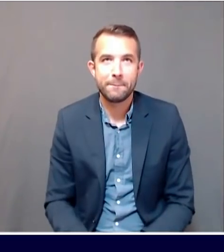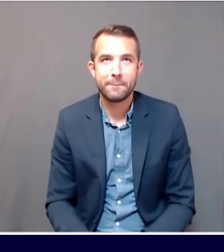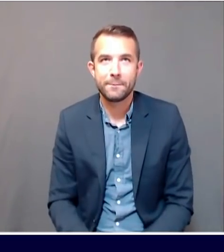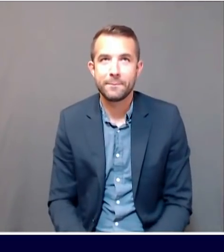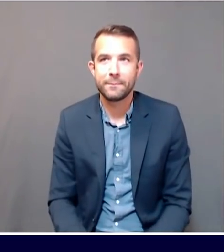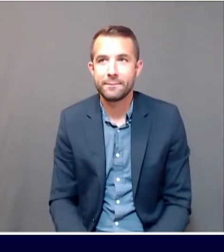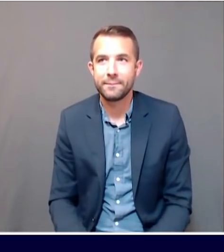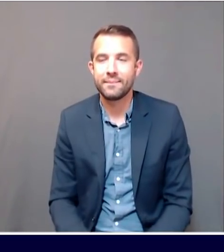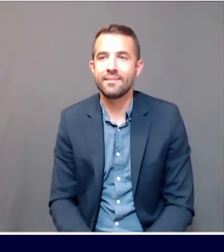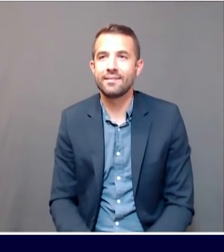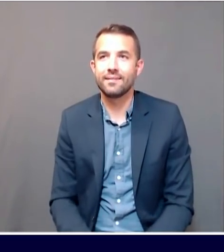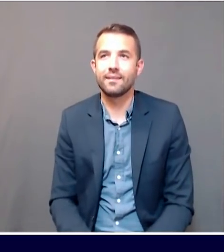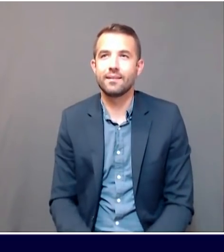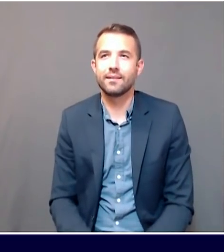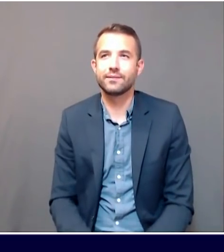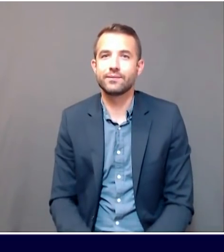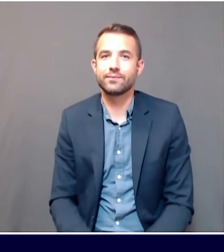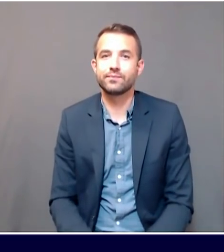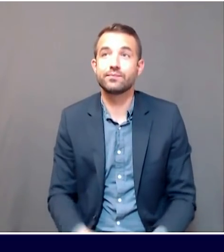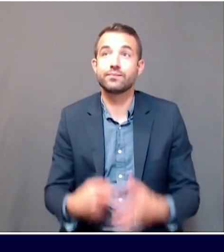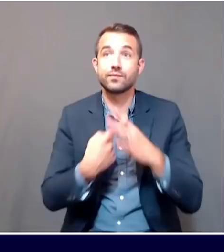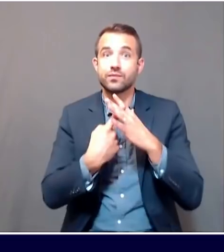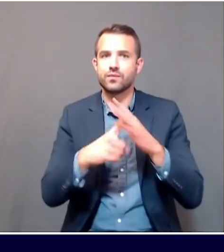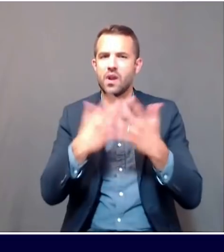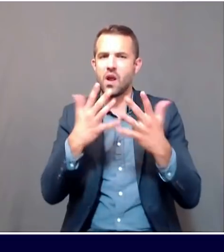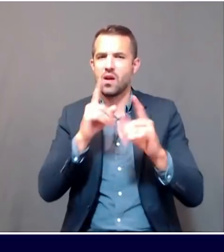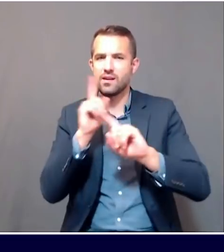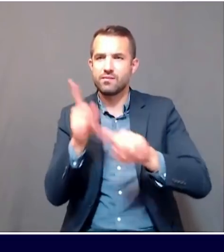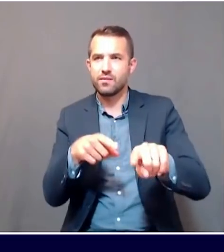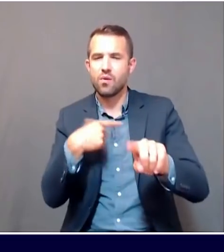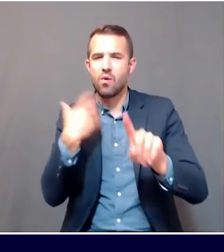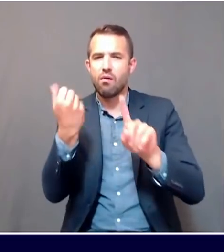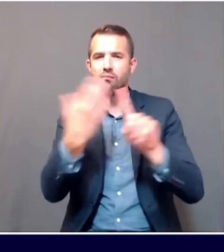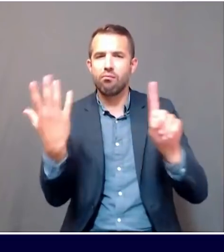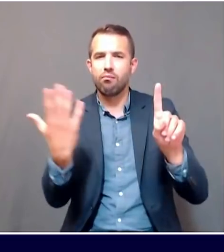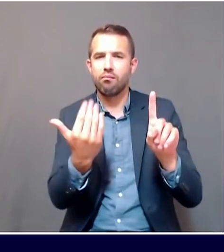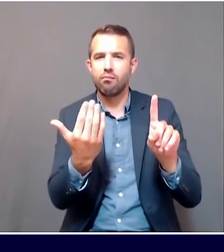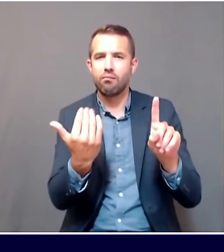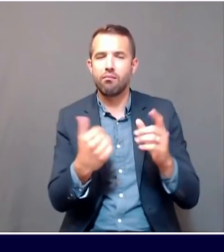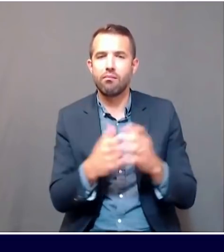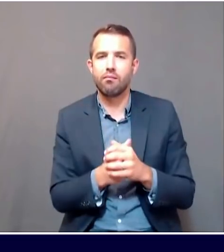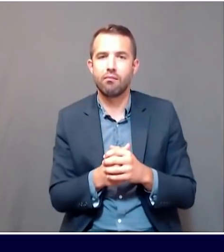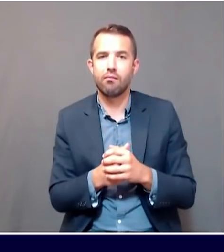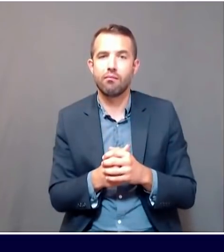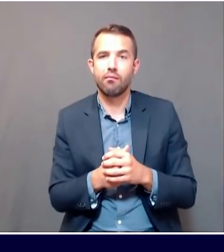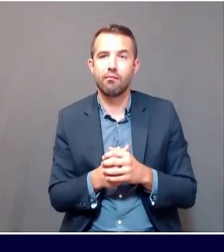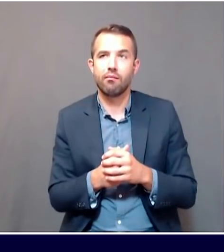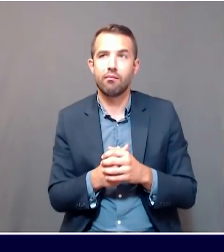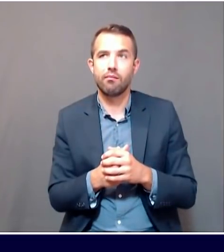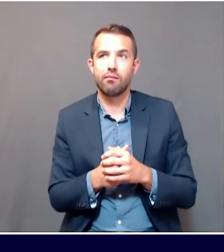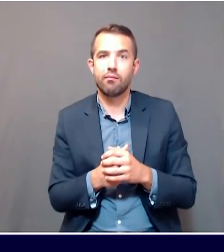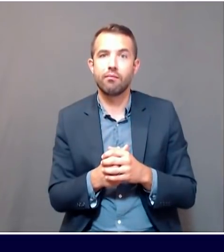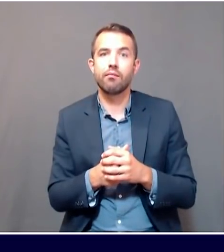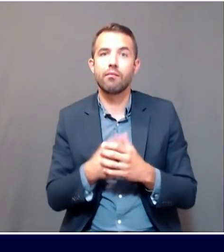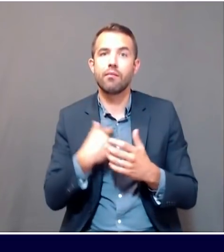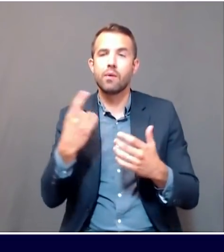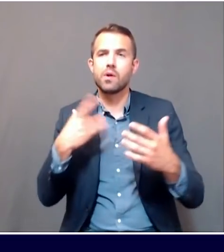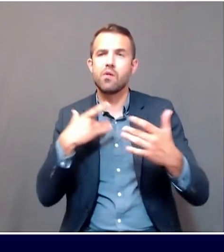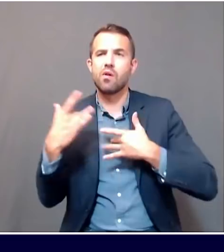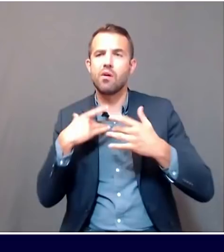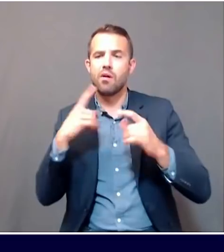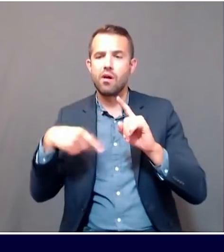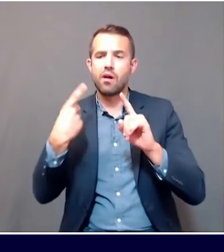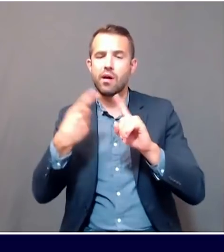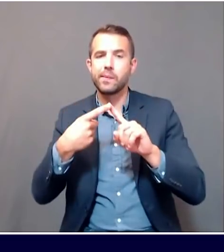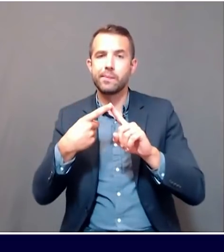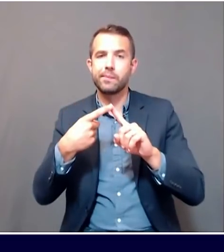to answer it too a moment ago, it's this question, the concern about cases among non-residents has brought